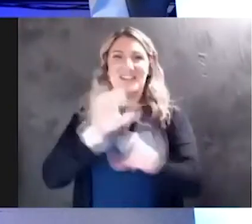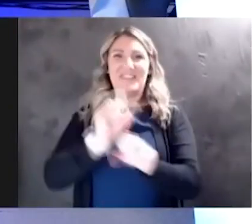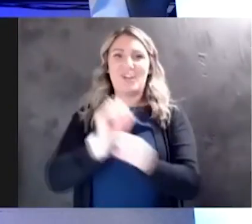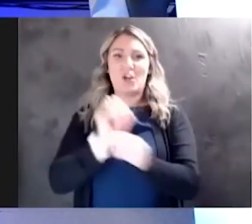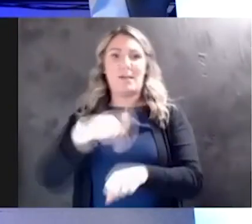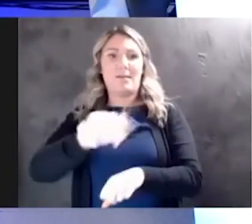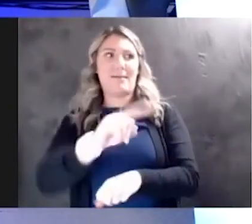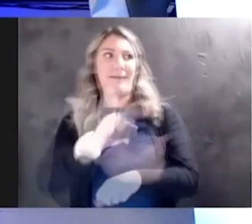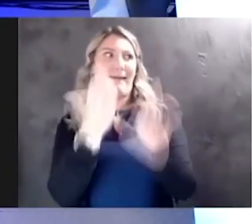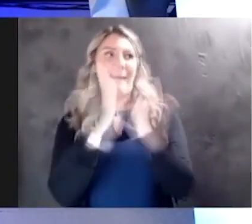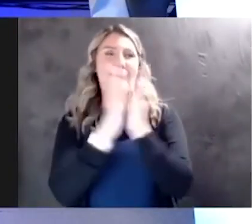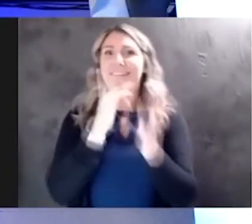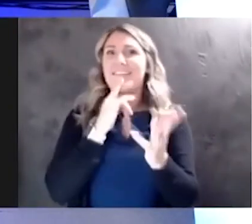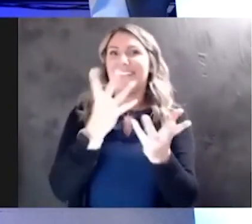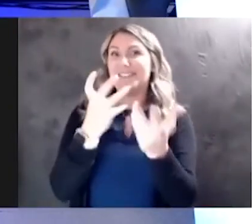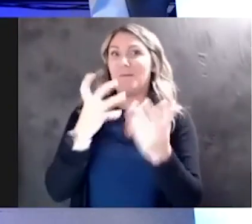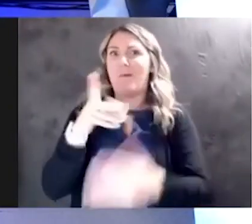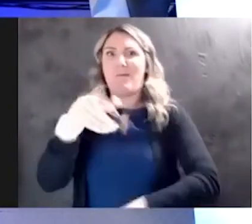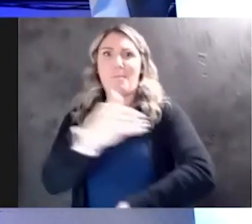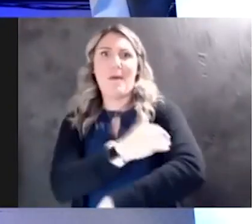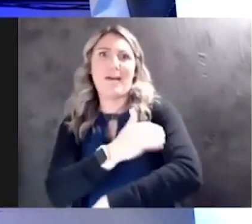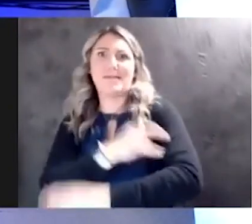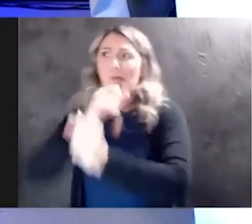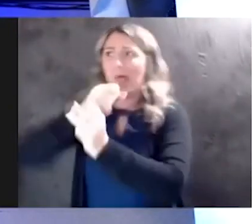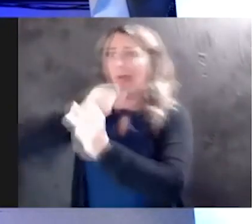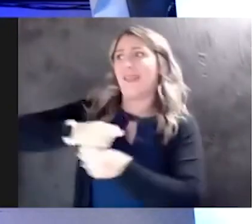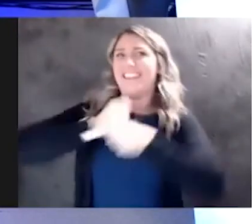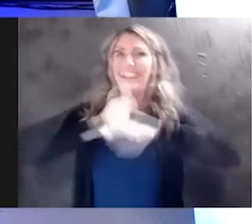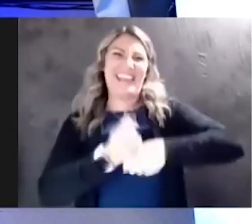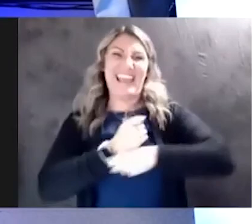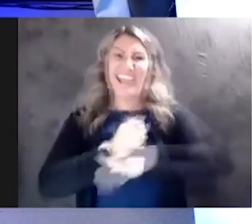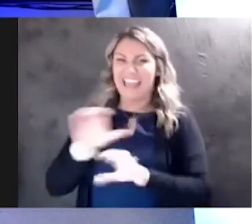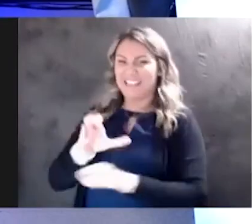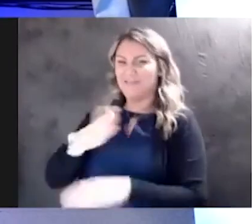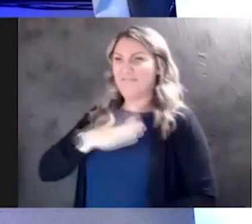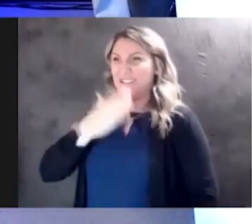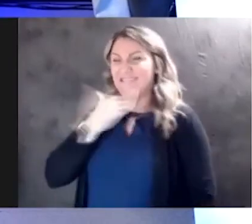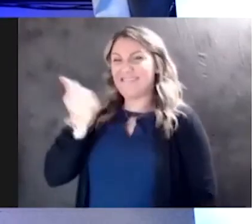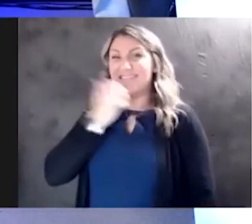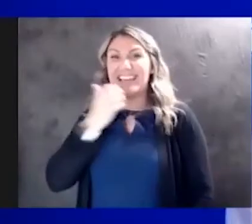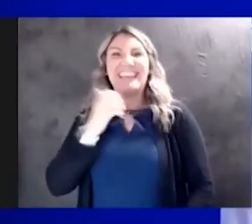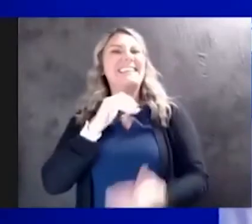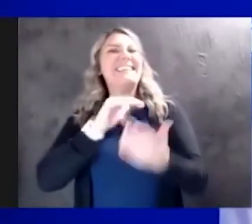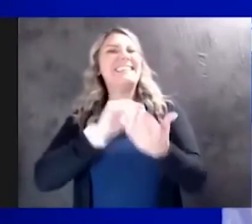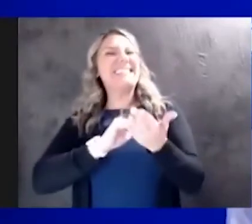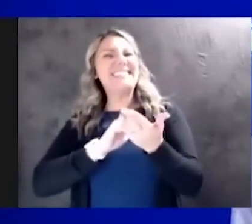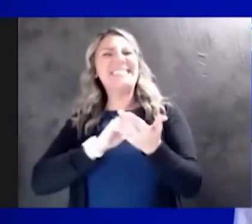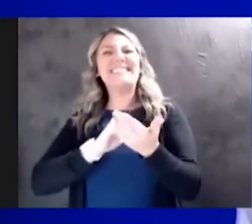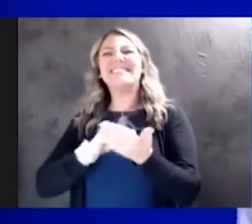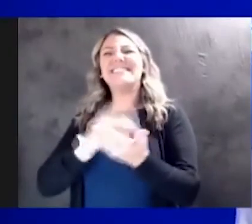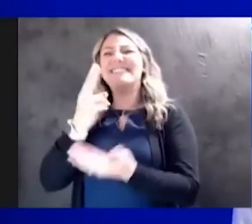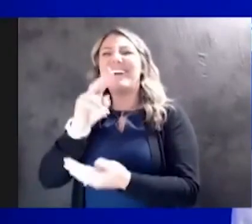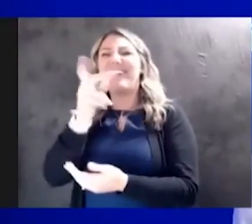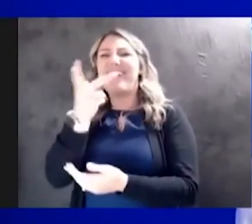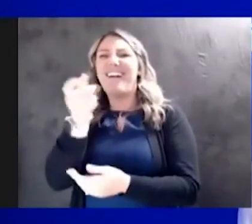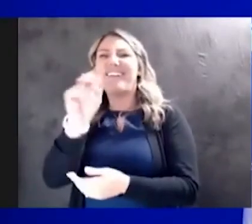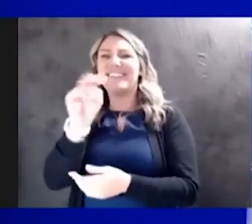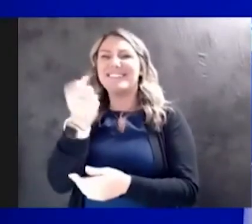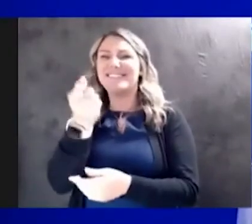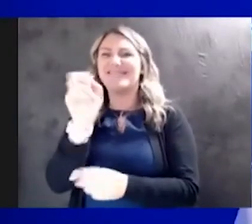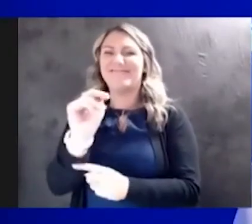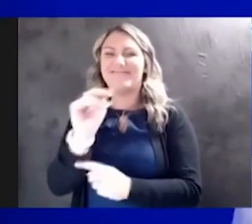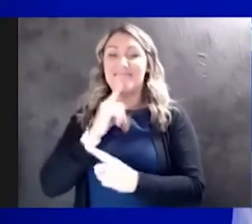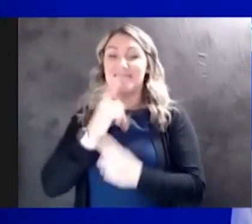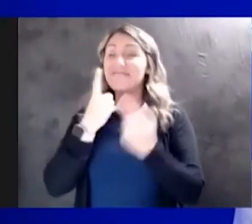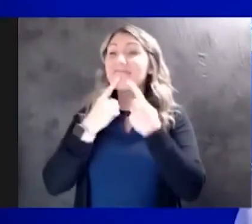into it, Dr. K. Oh, well, I'll do my best. Okay. All right, Dr. Hawkinson, final thoughts today. We see Delta